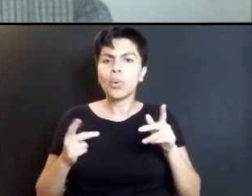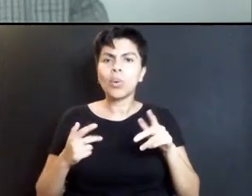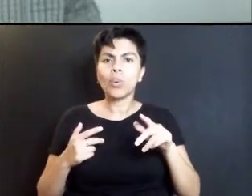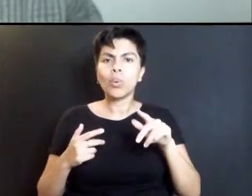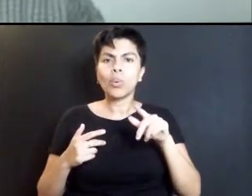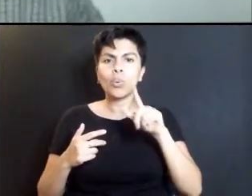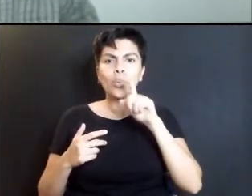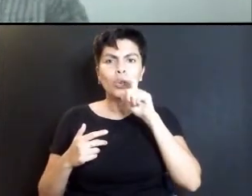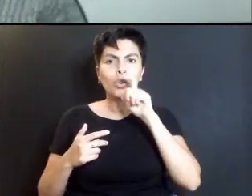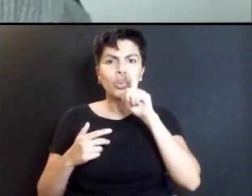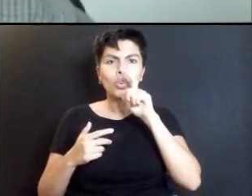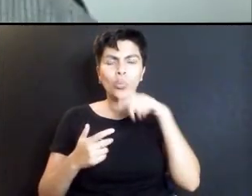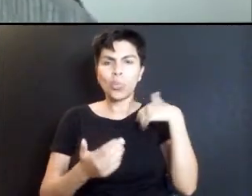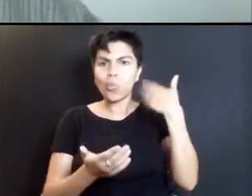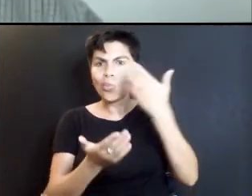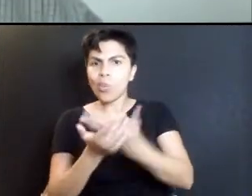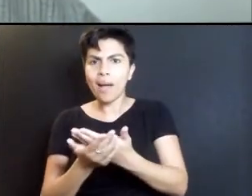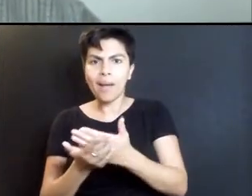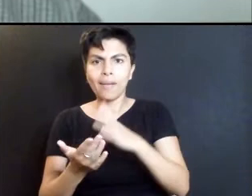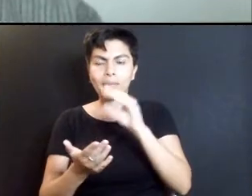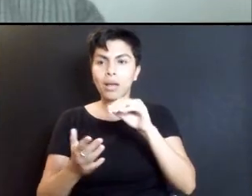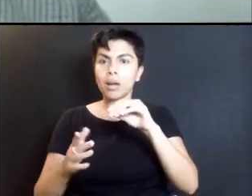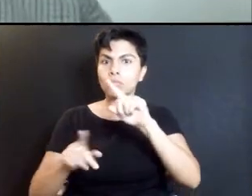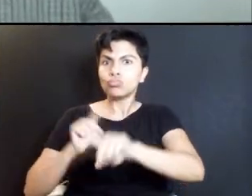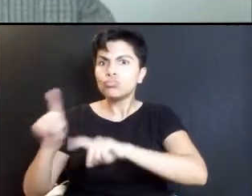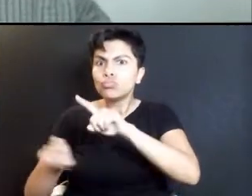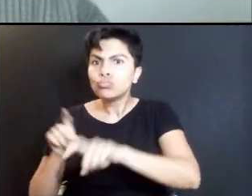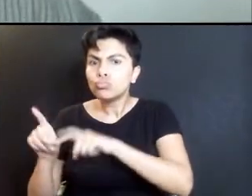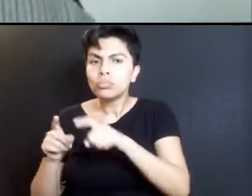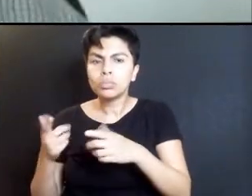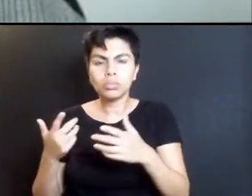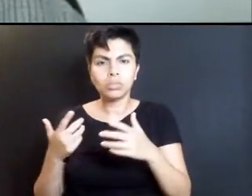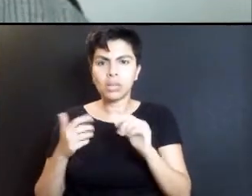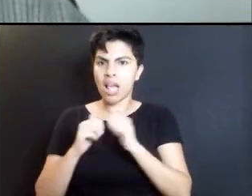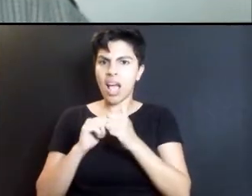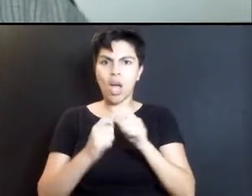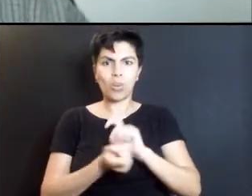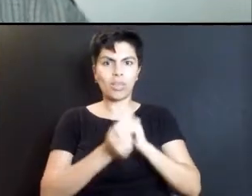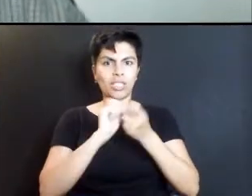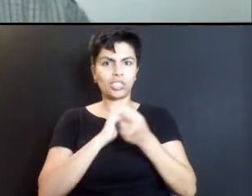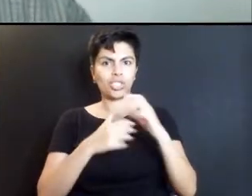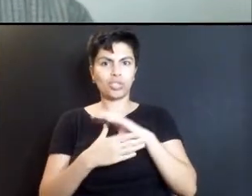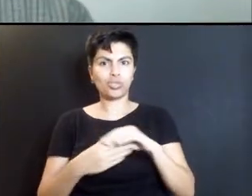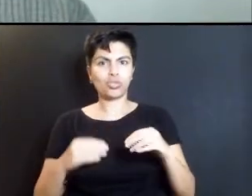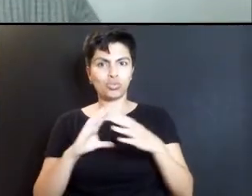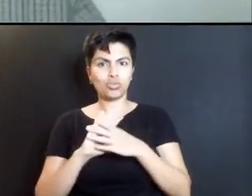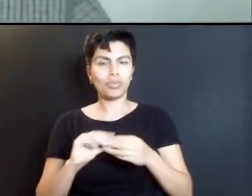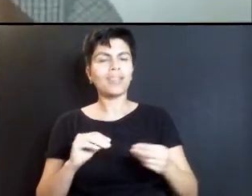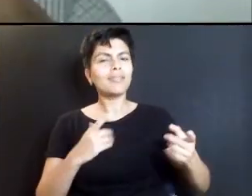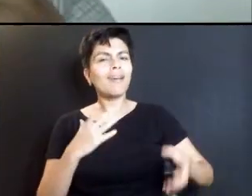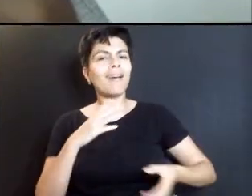that came in and asked questions about it? How would that change the story?